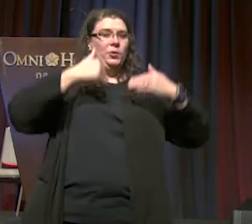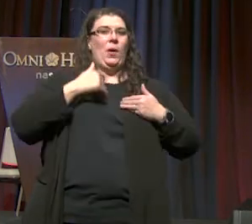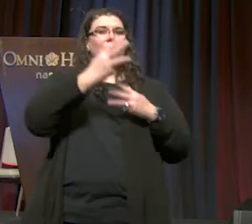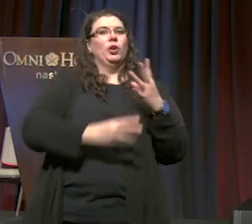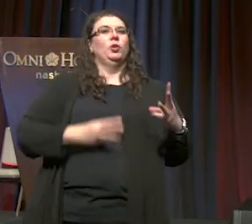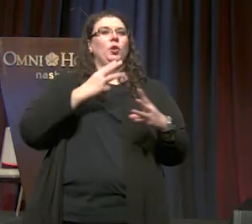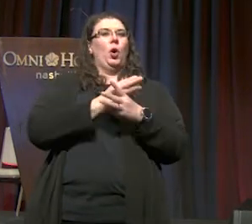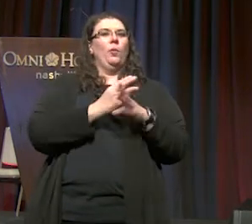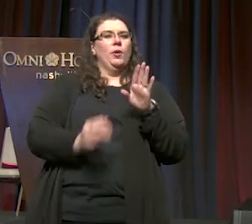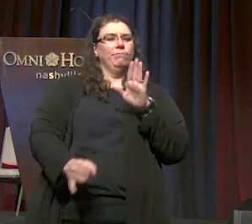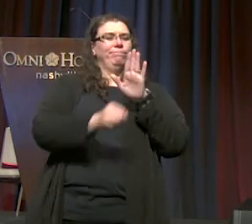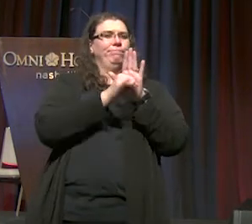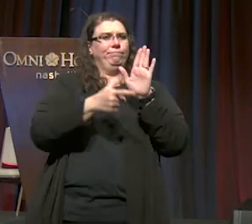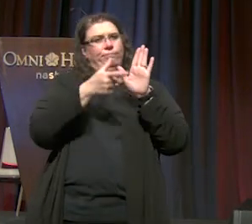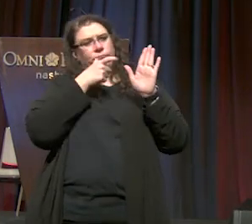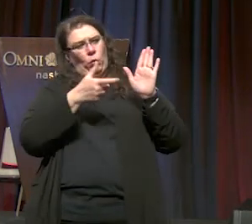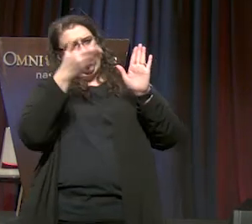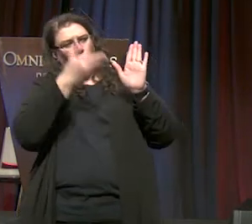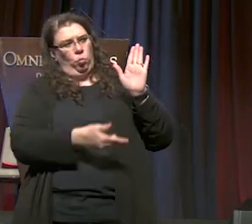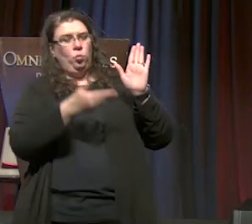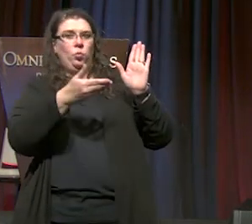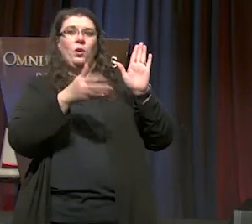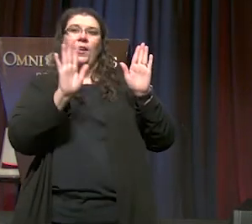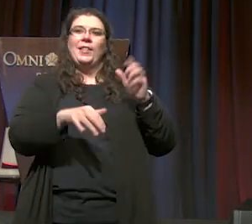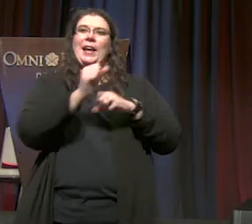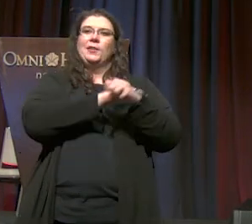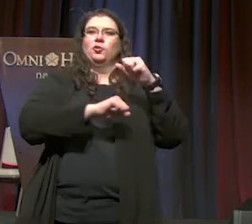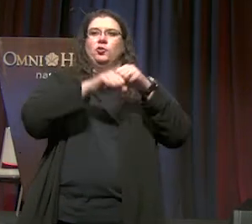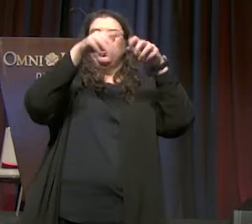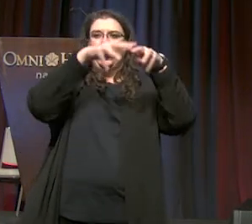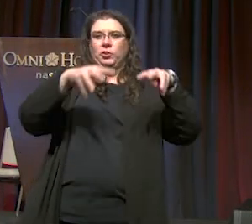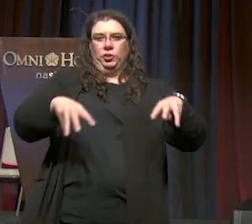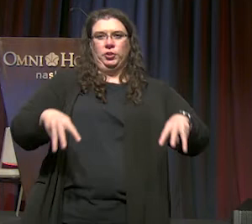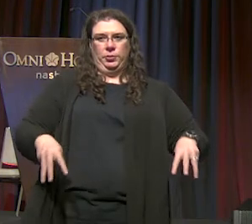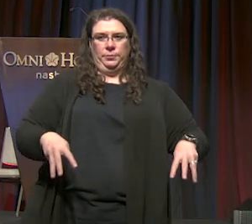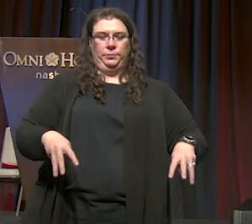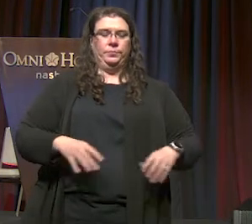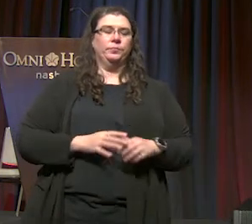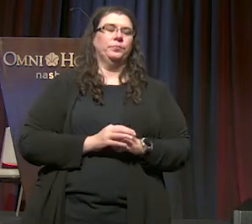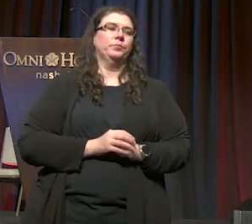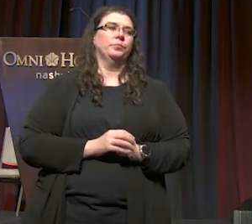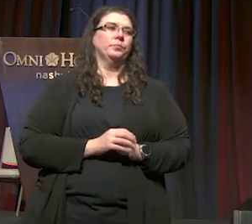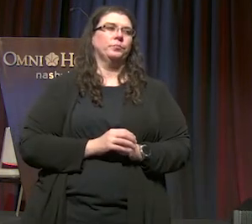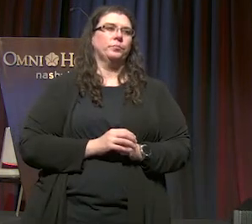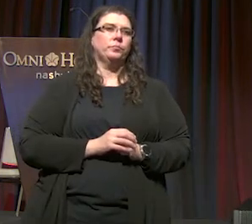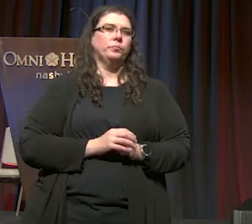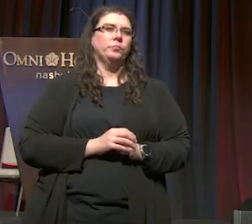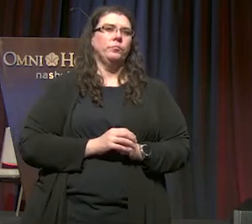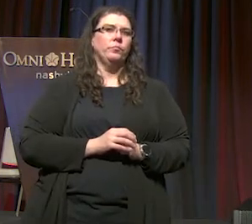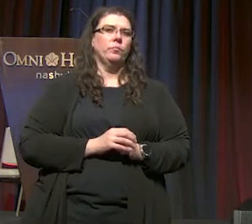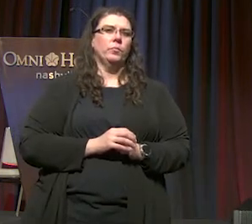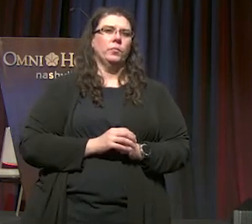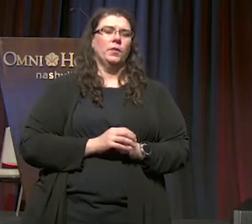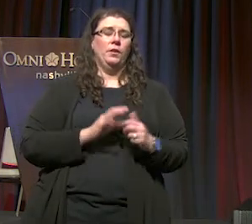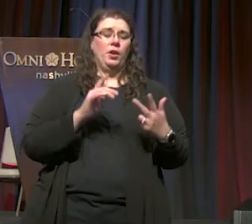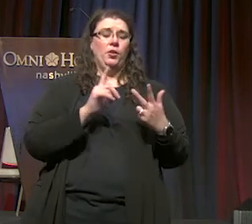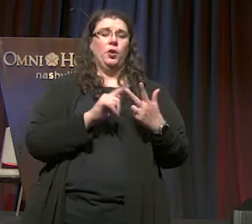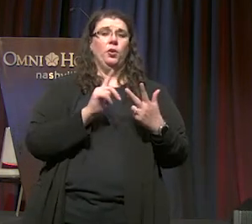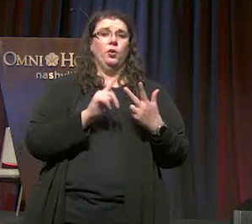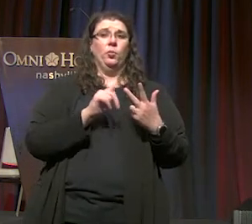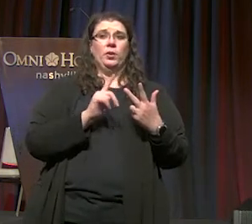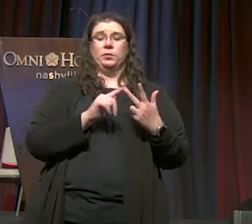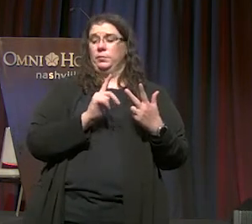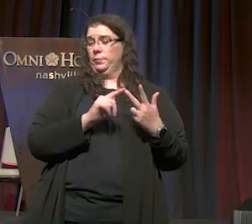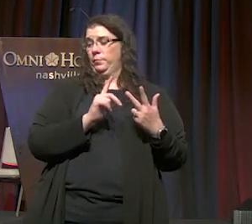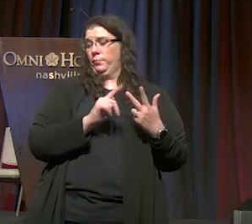identity and organic structure are necessary. The third one,